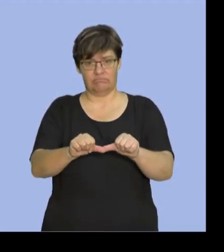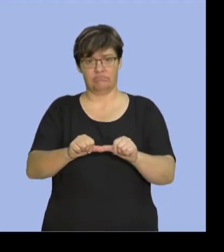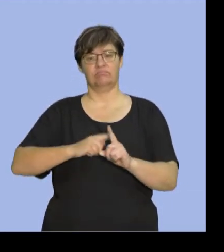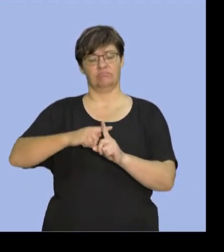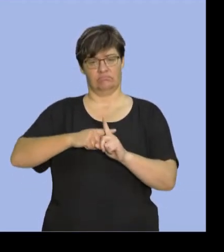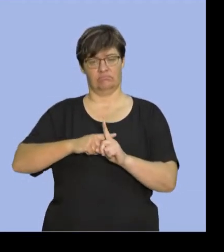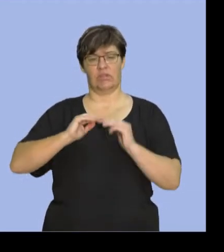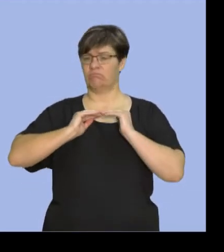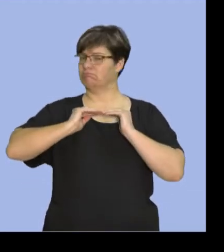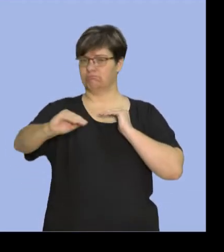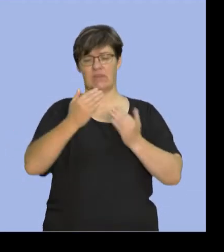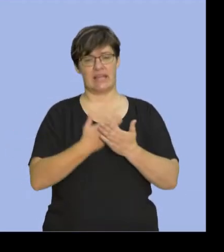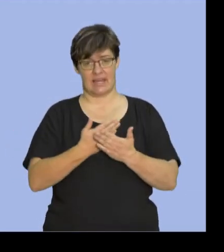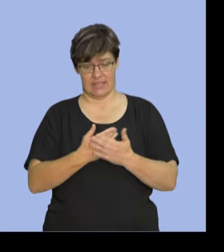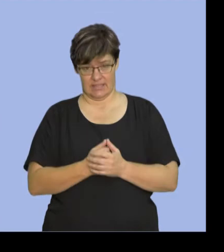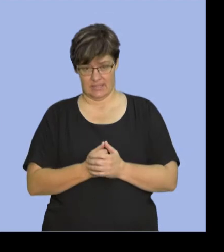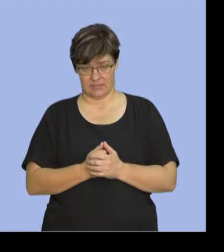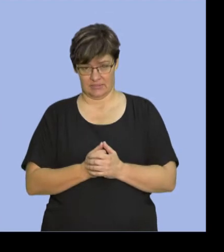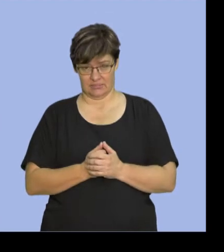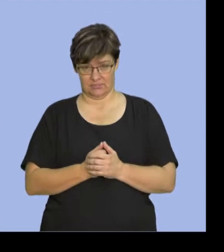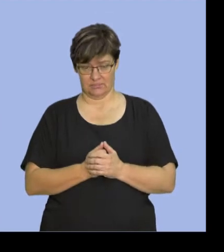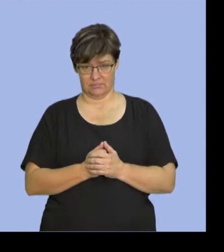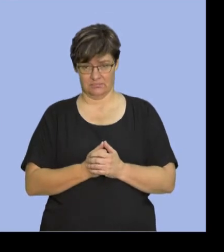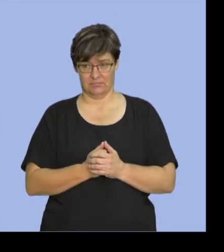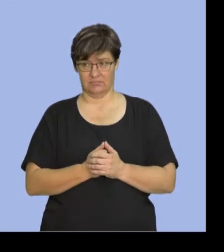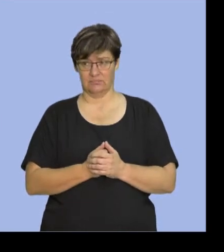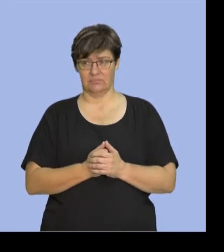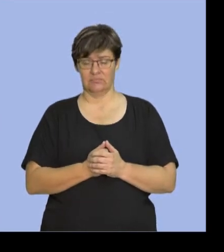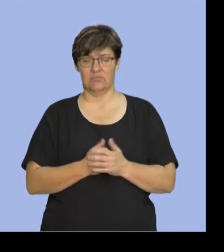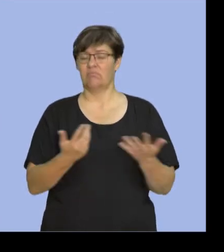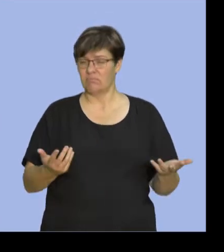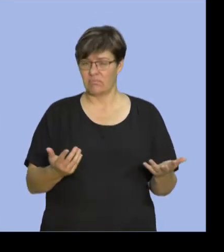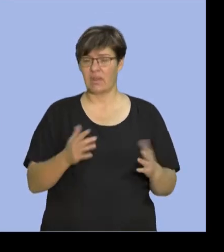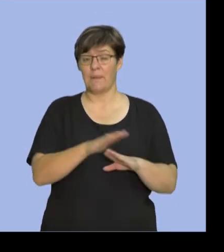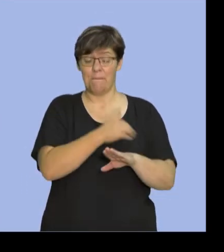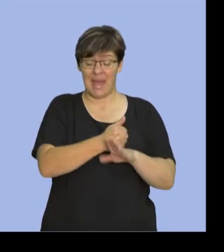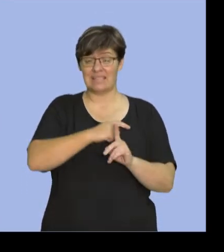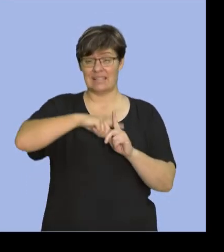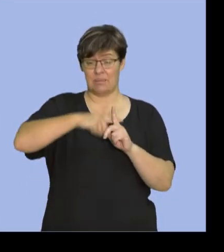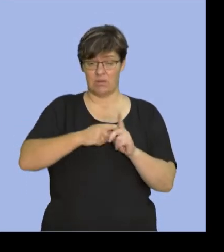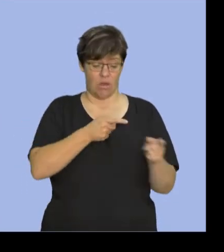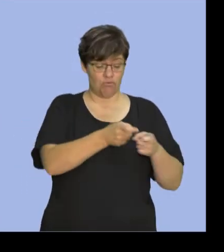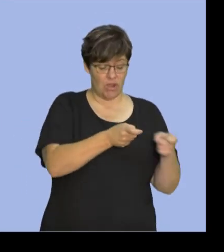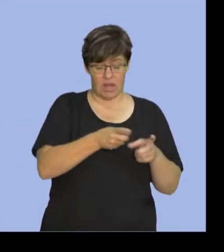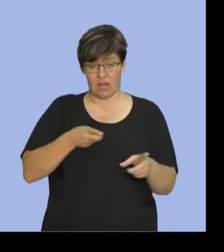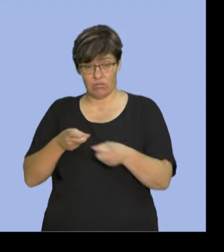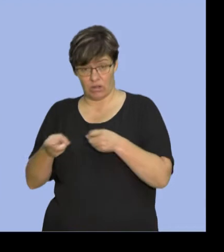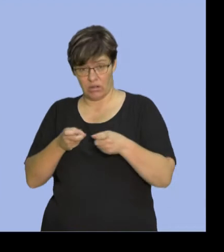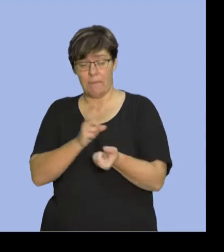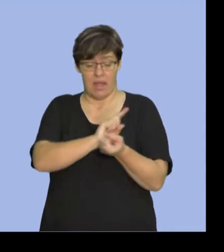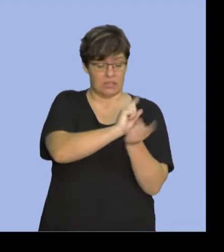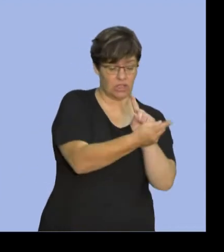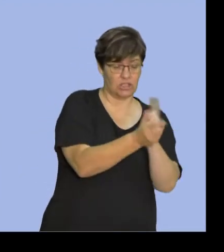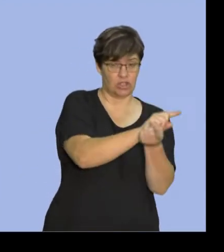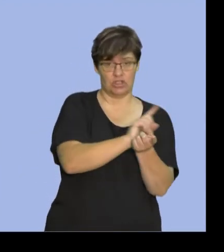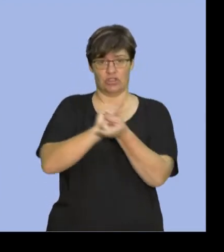at a constant internal temperature or range. So based on the temperature regulation and their